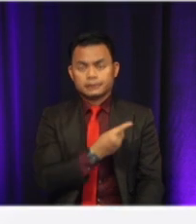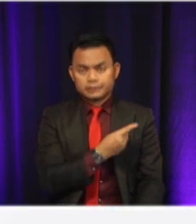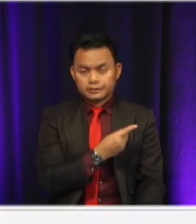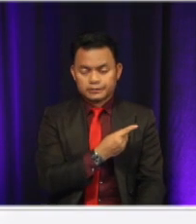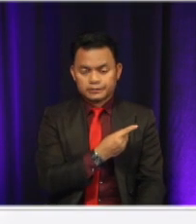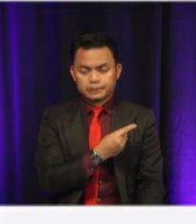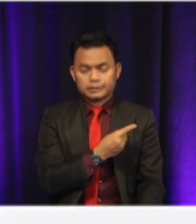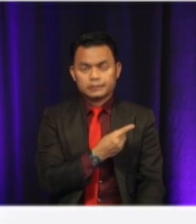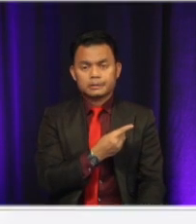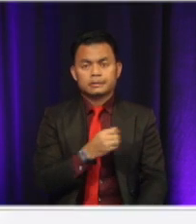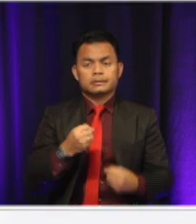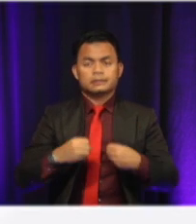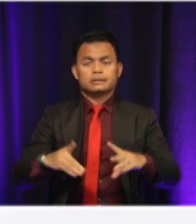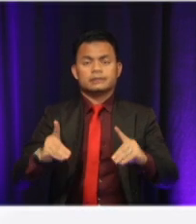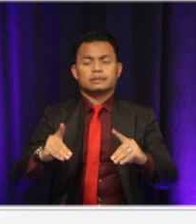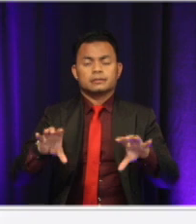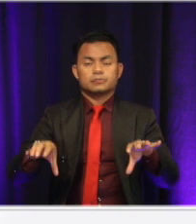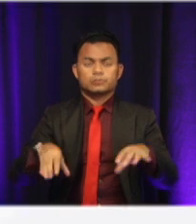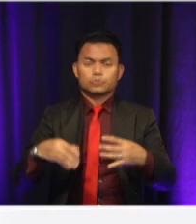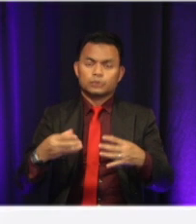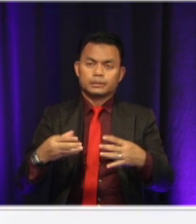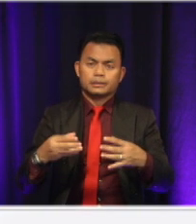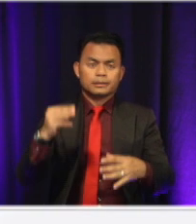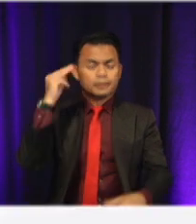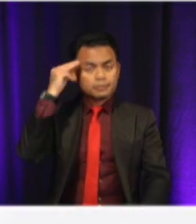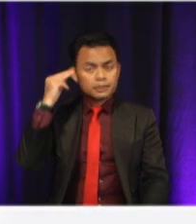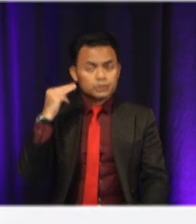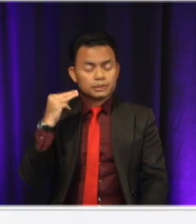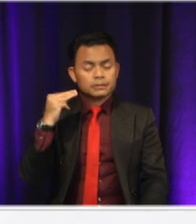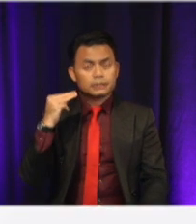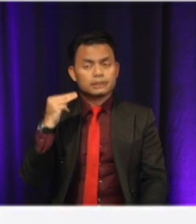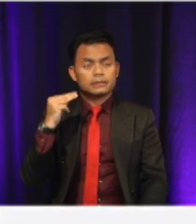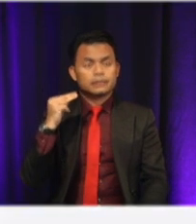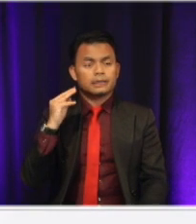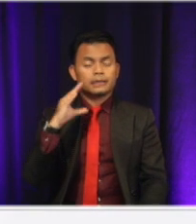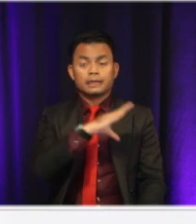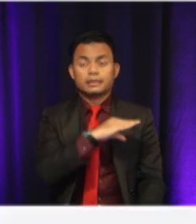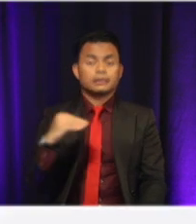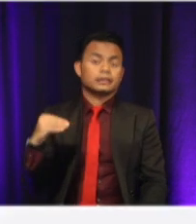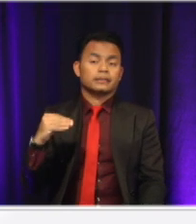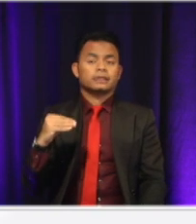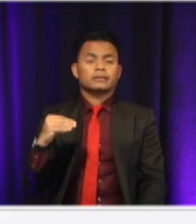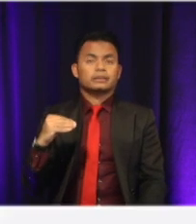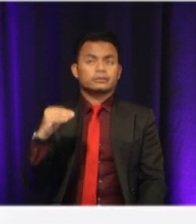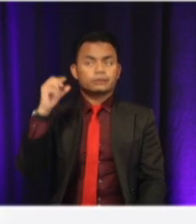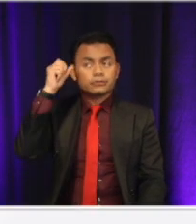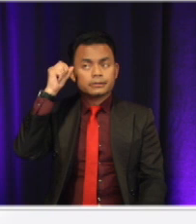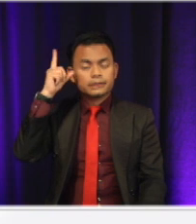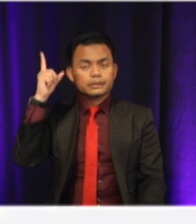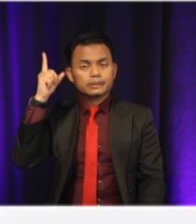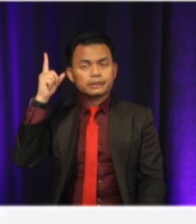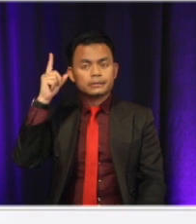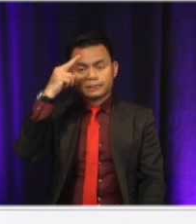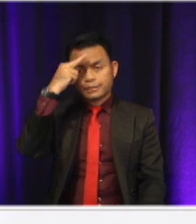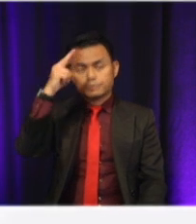mature and critical response. I find that